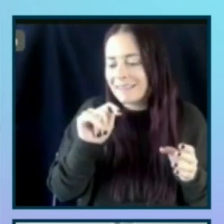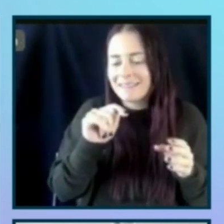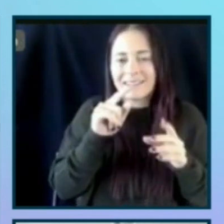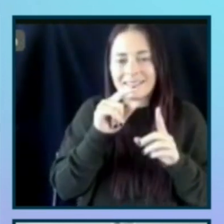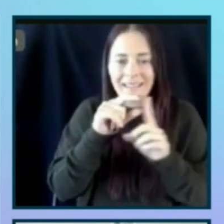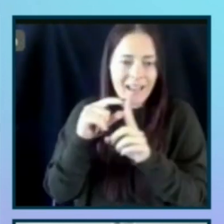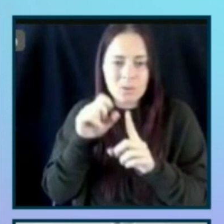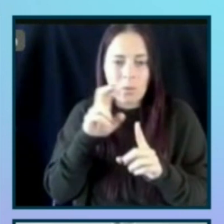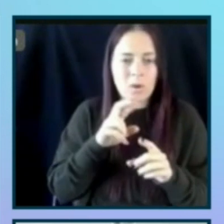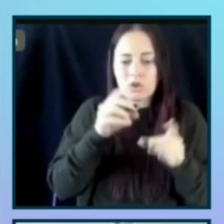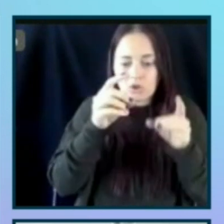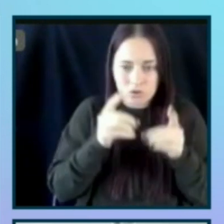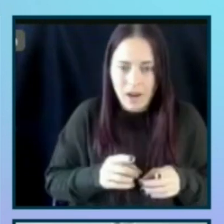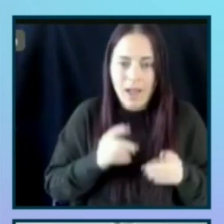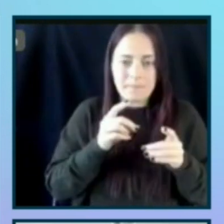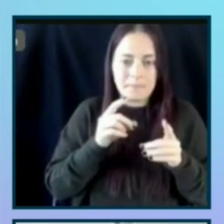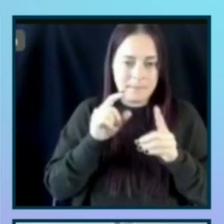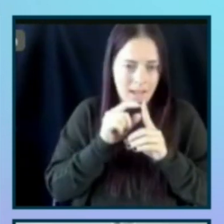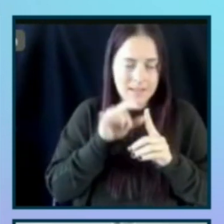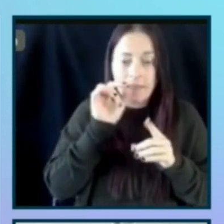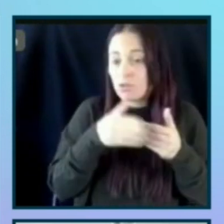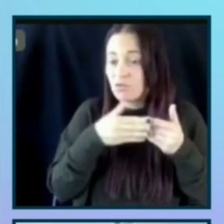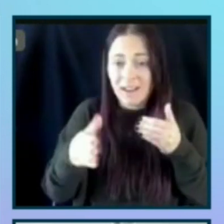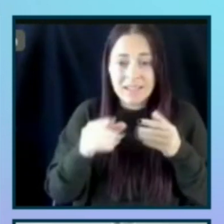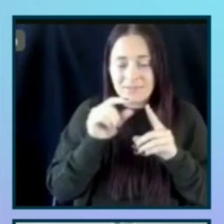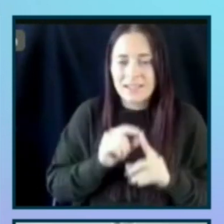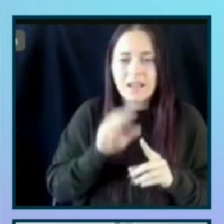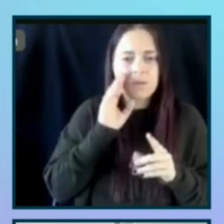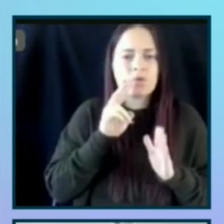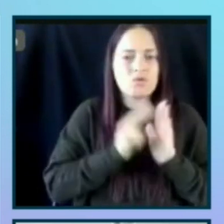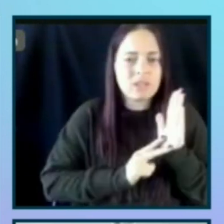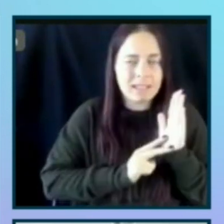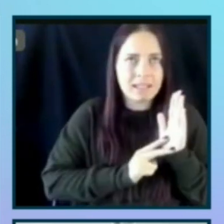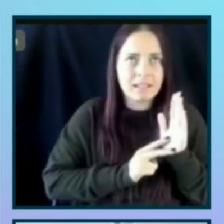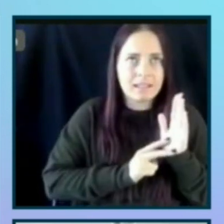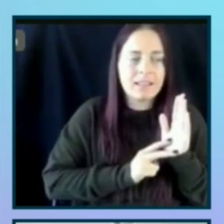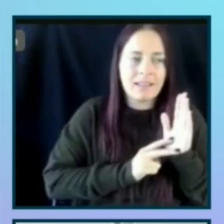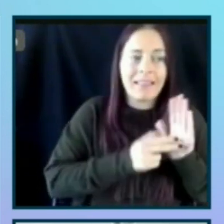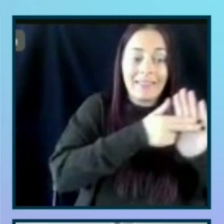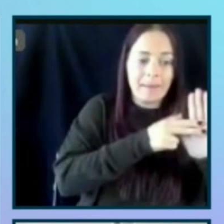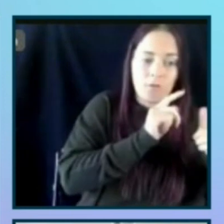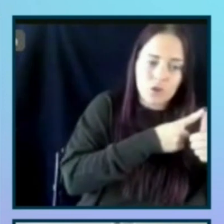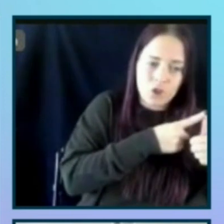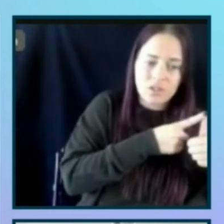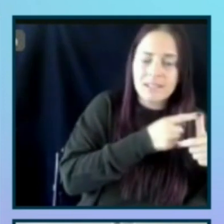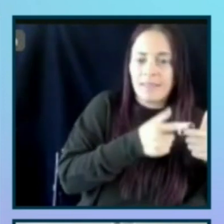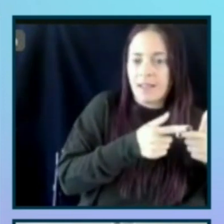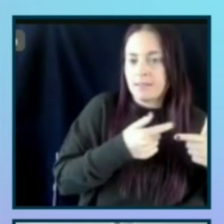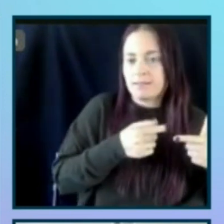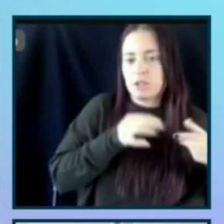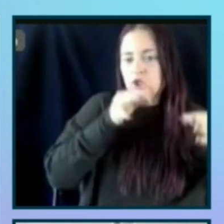by, then the rest of the text would read after the label and role of the element so they could hear how they could interact with